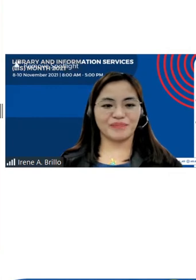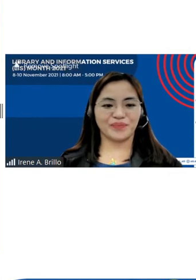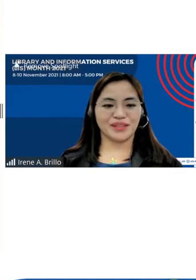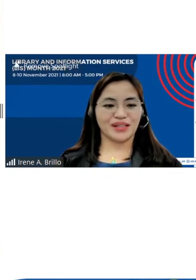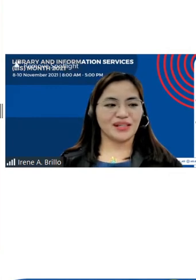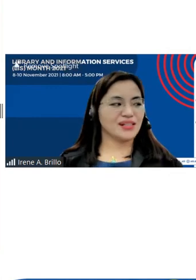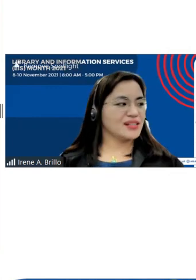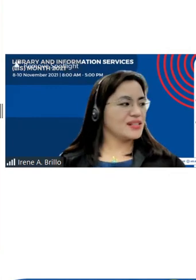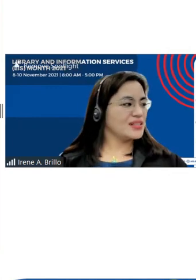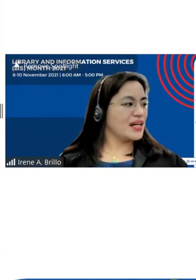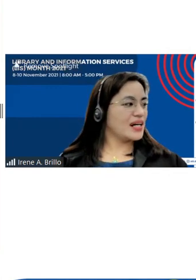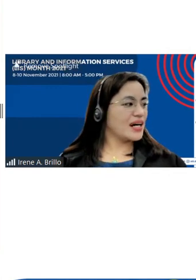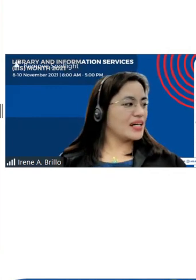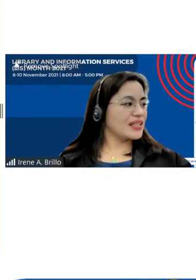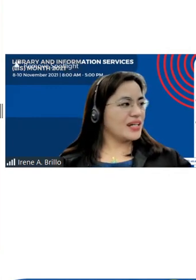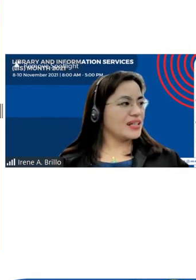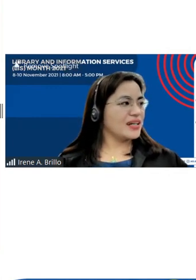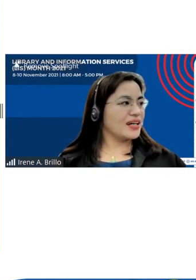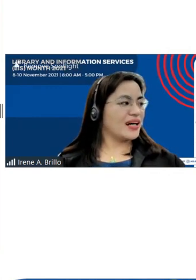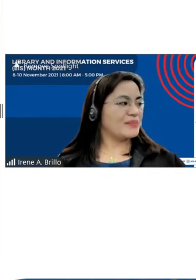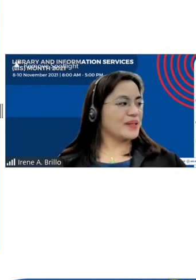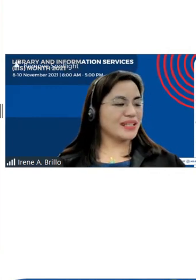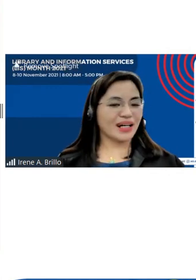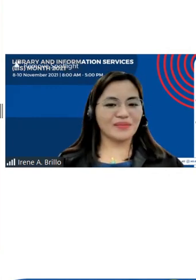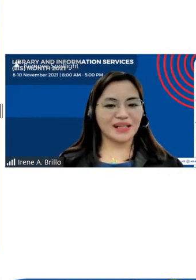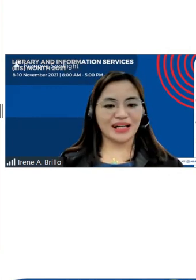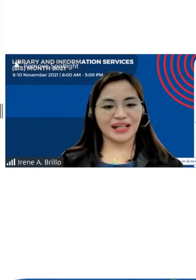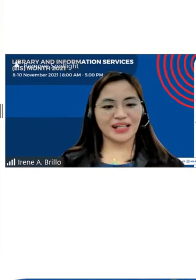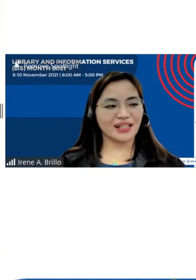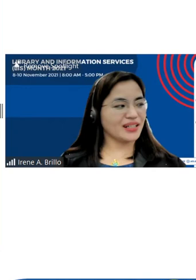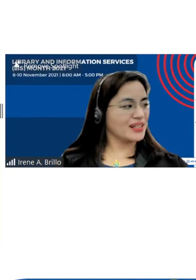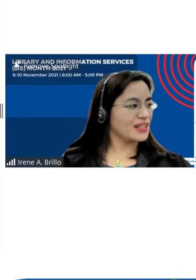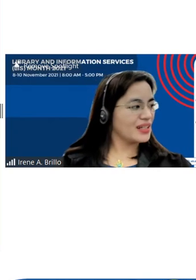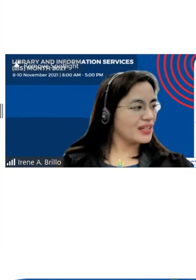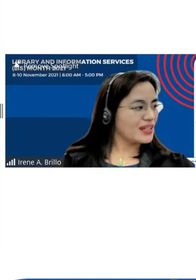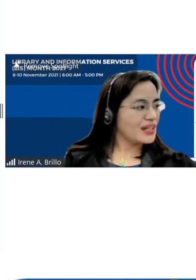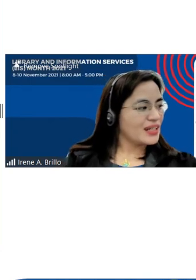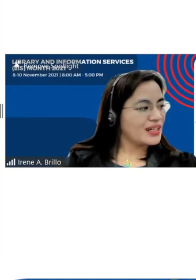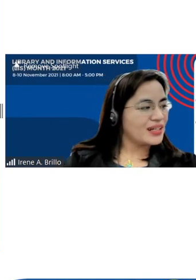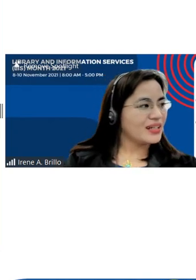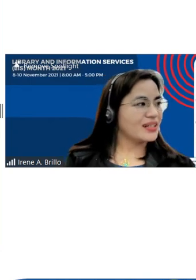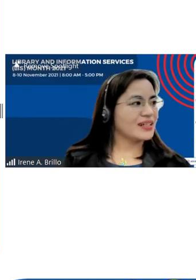po ng ating pinakamalaking